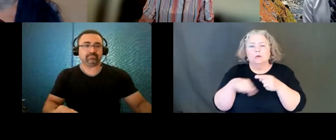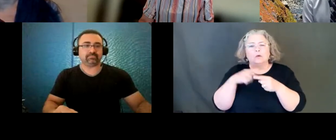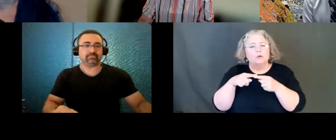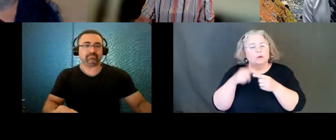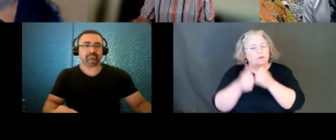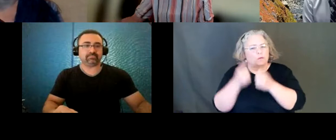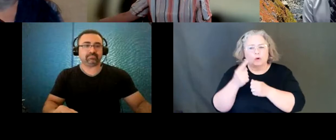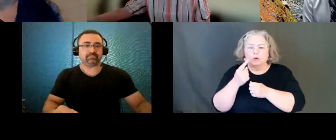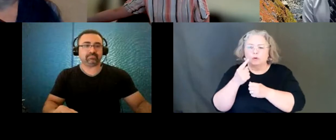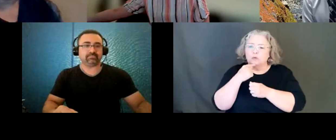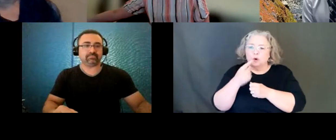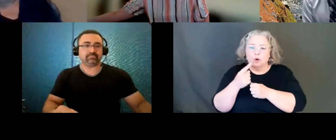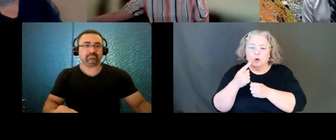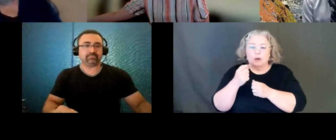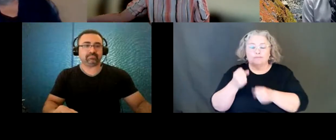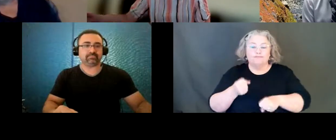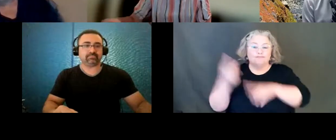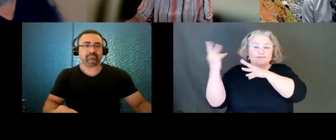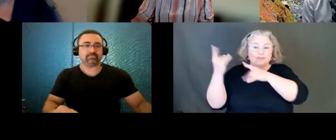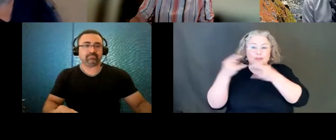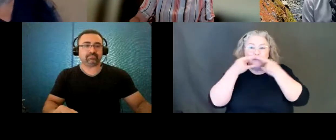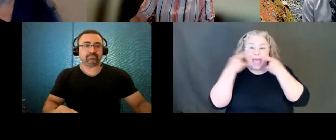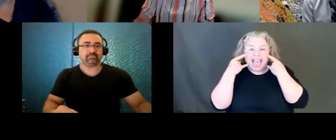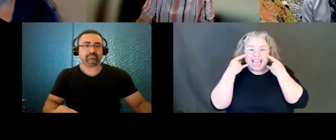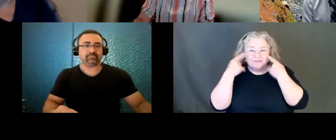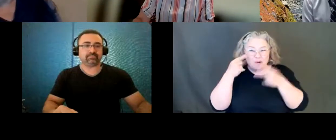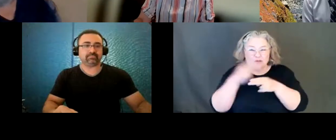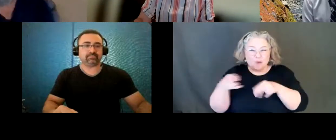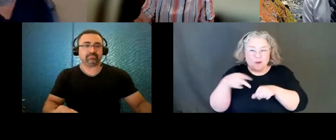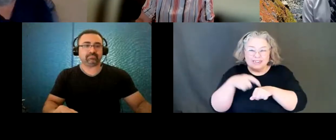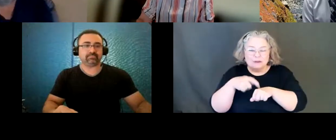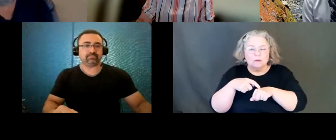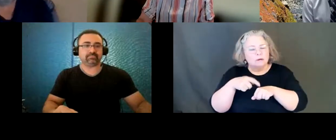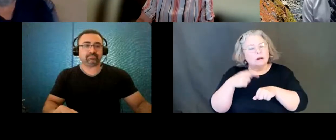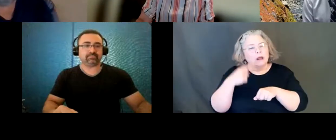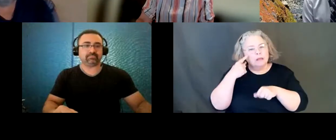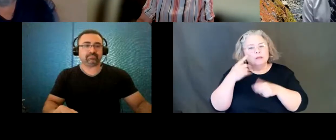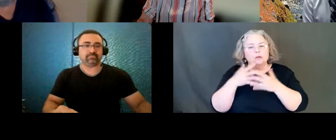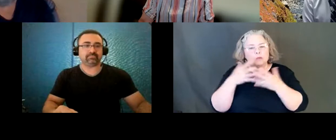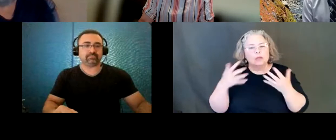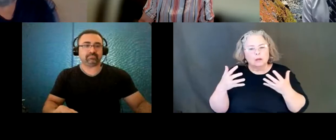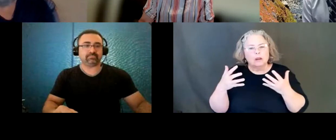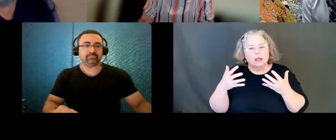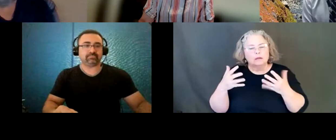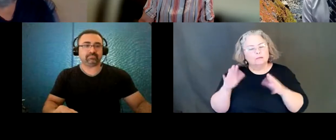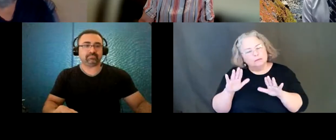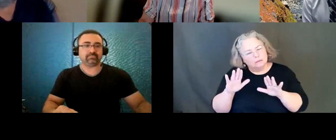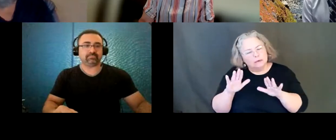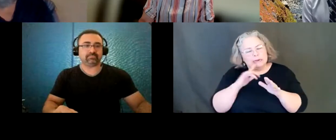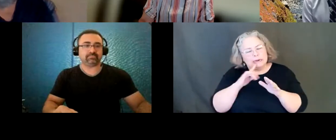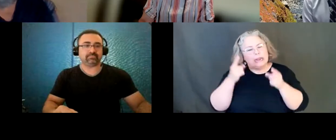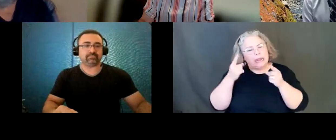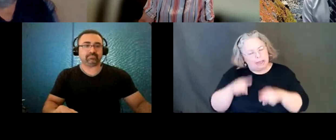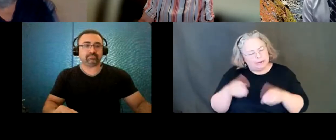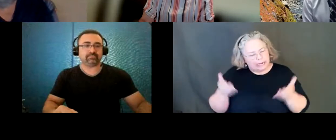everyone was told to toss their masks. And I think there was a lot of, and it happened here,